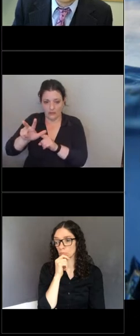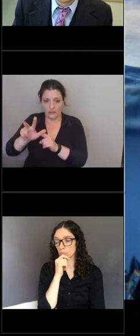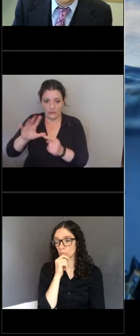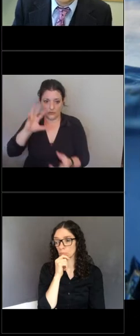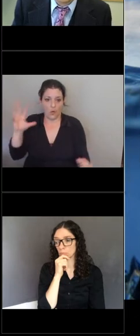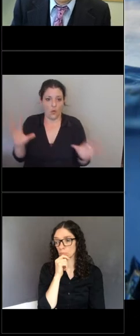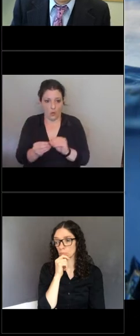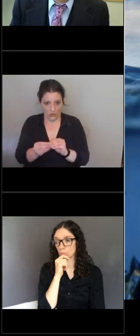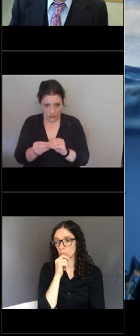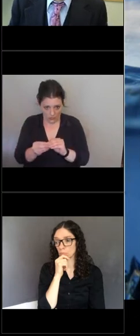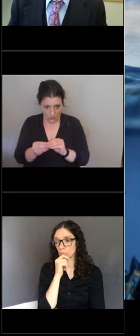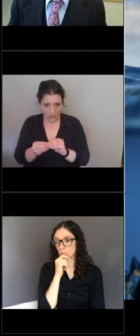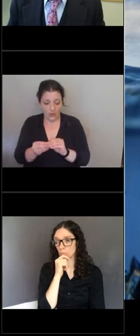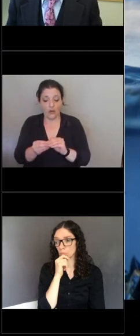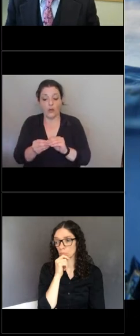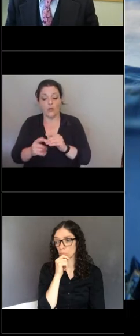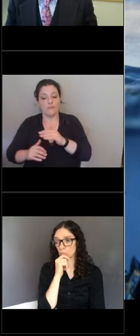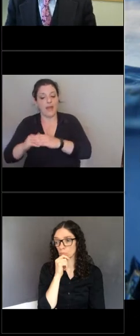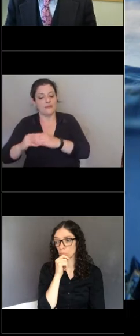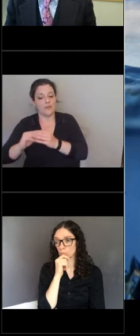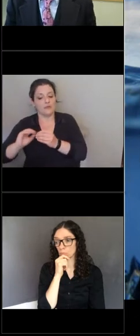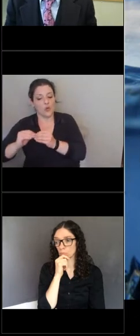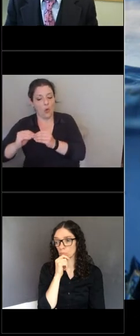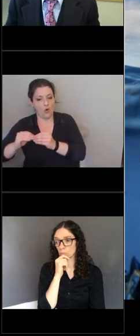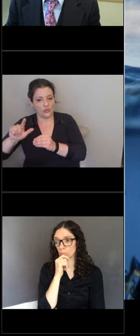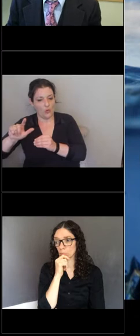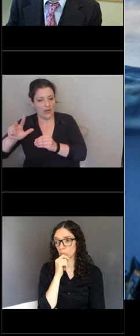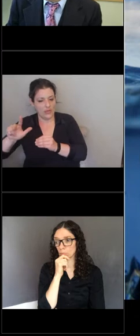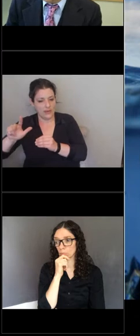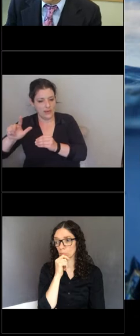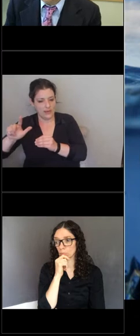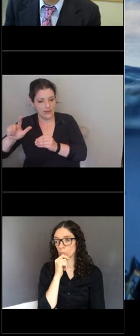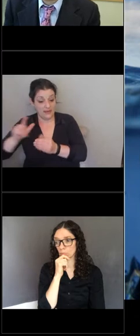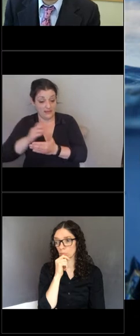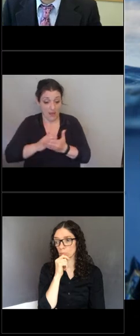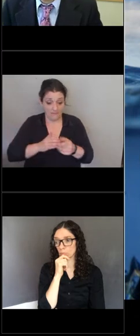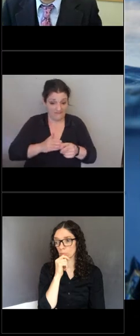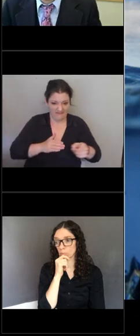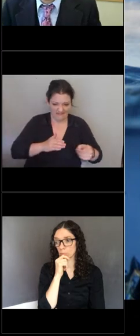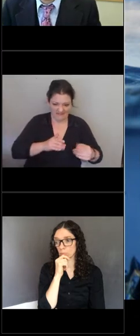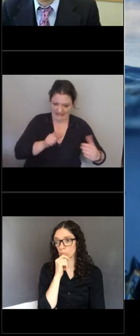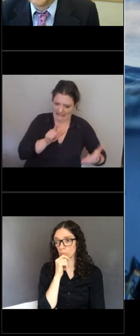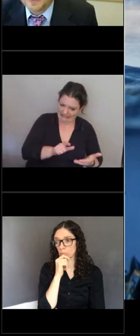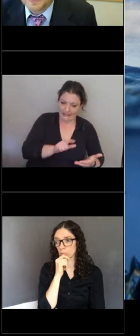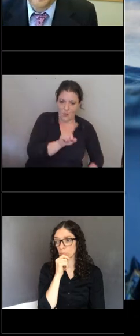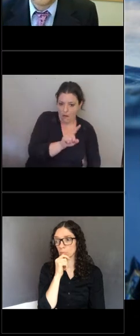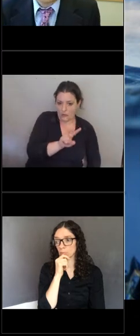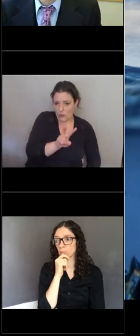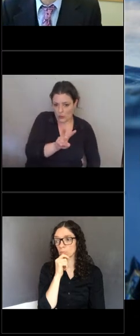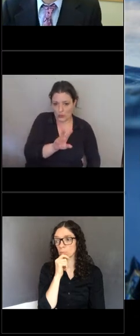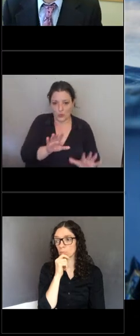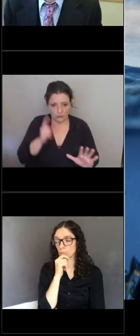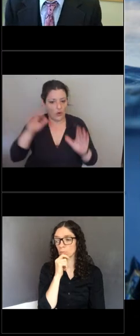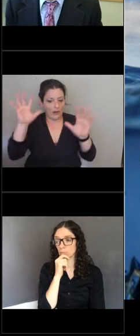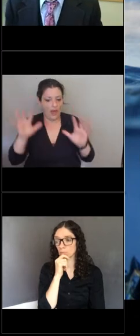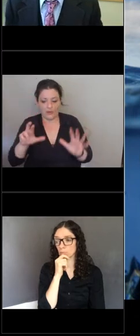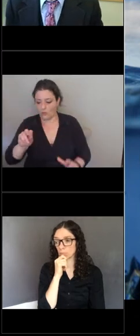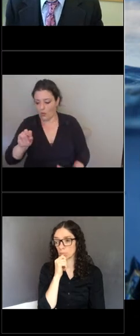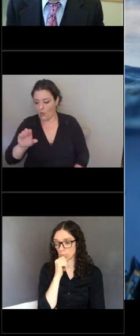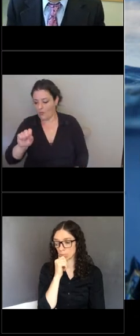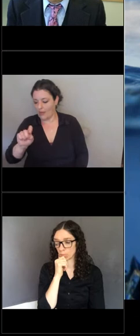was 23. So building off of their database and using those 223 management